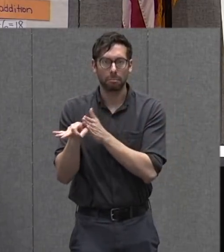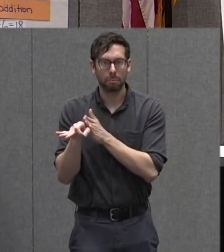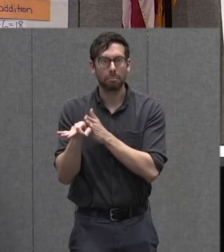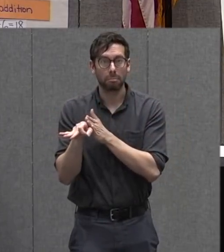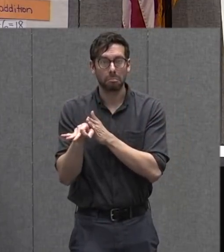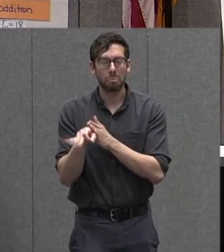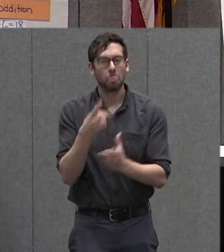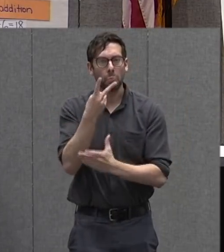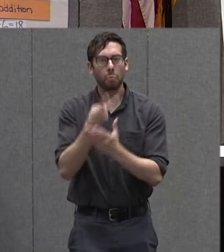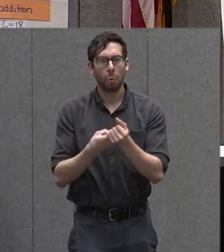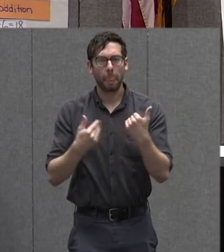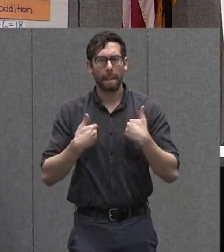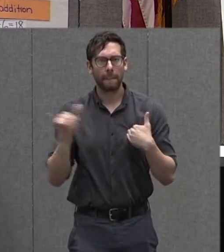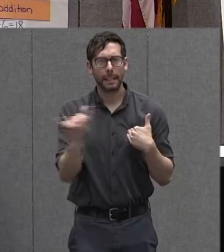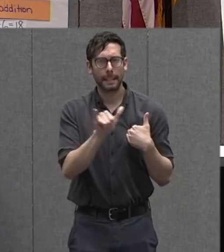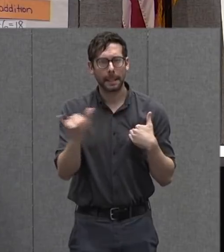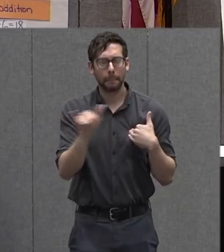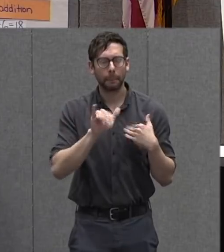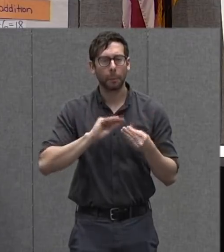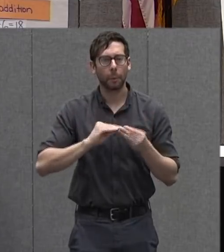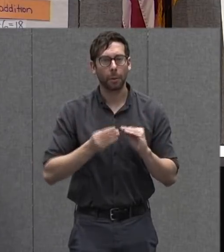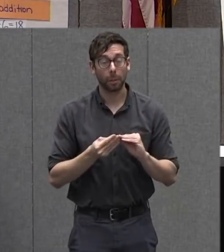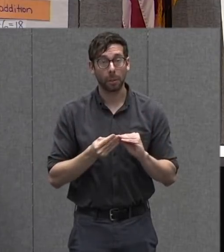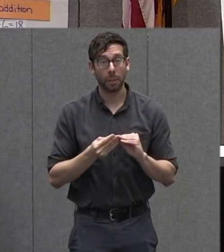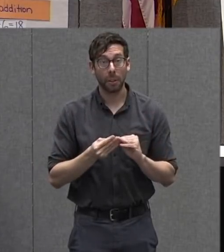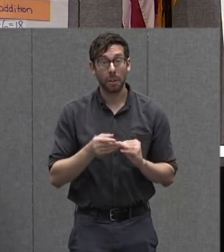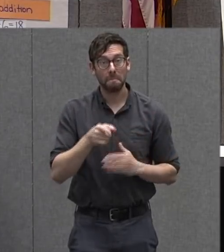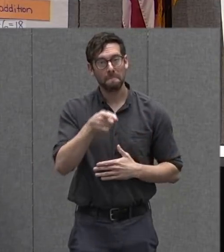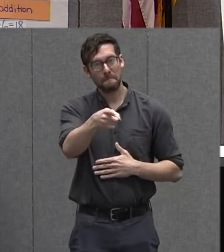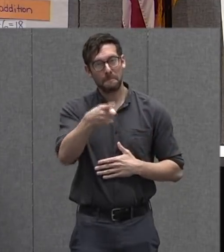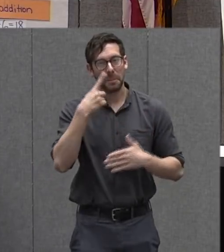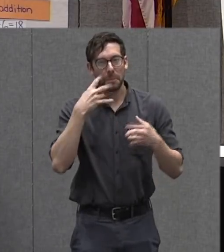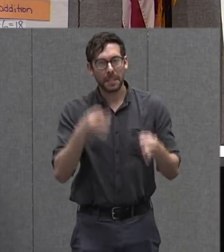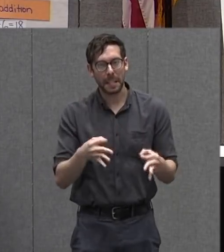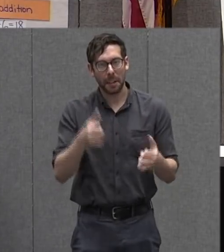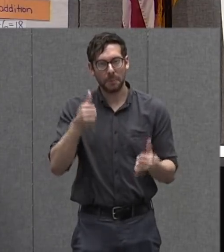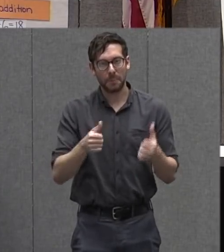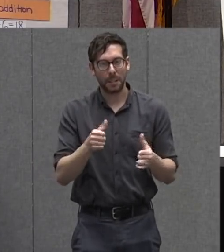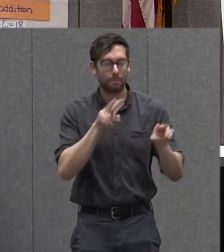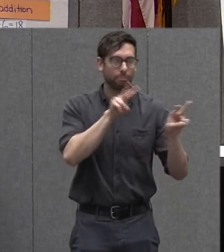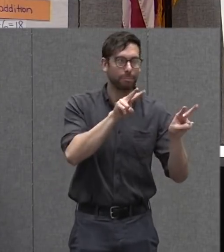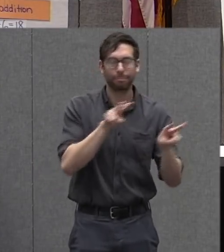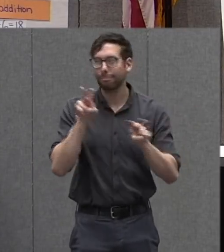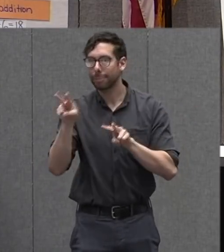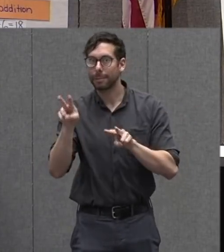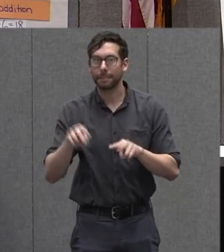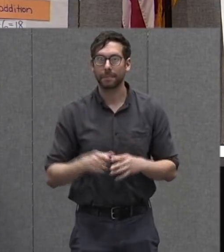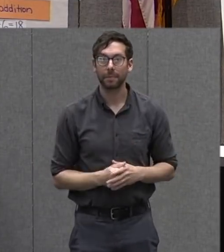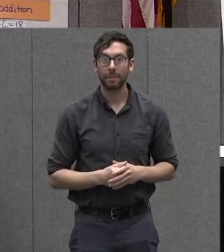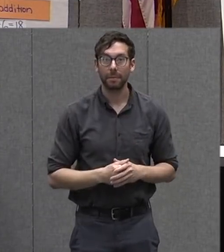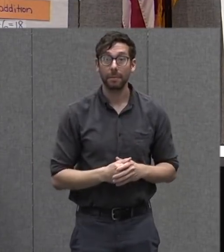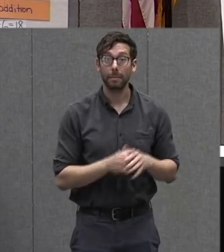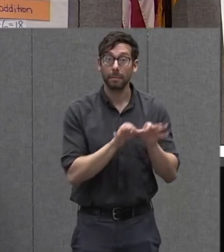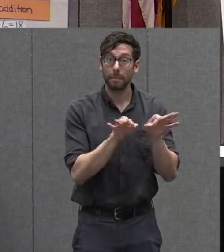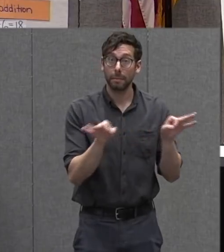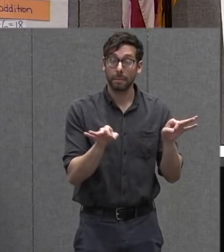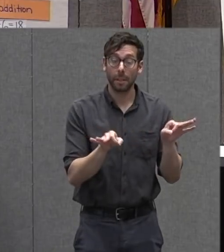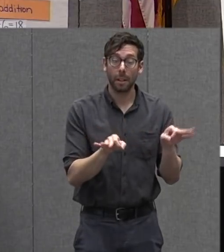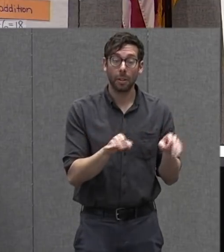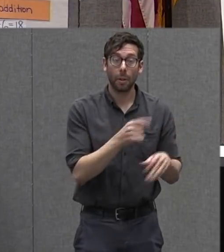count together to find out. You choose which one you want to look at. 1, 2, 3,